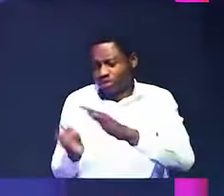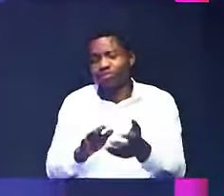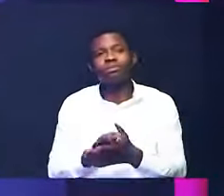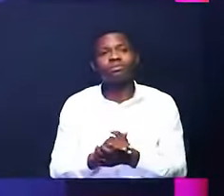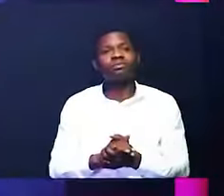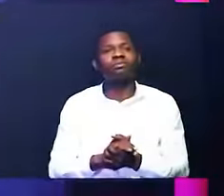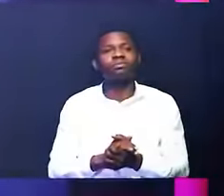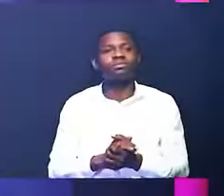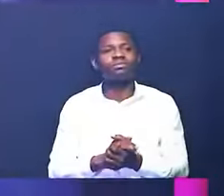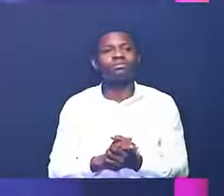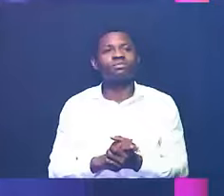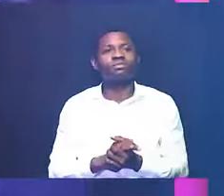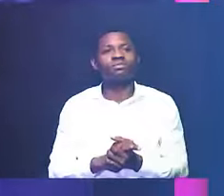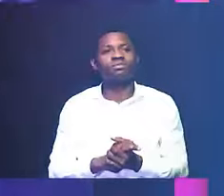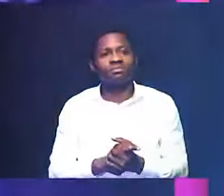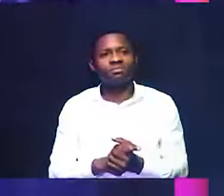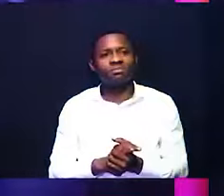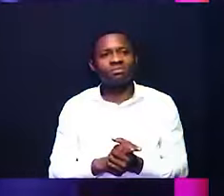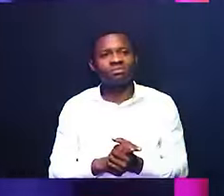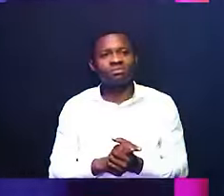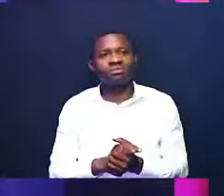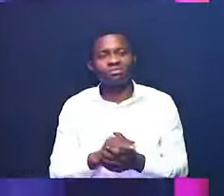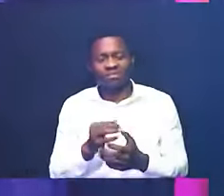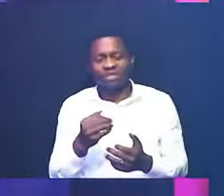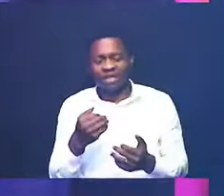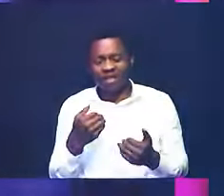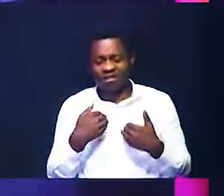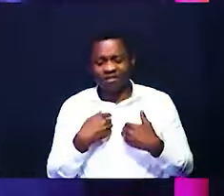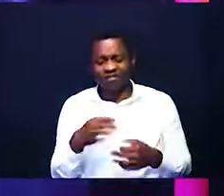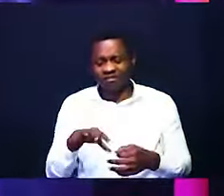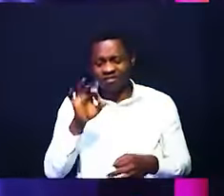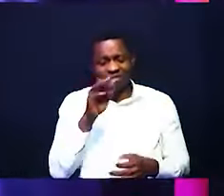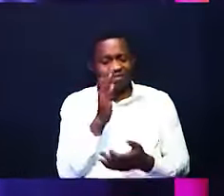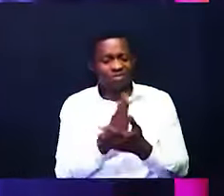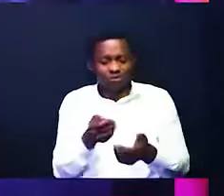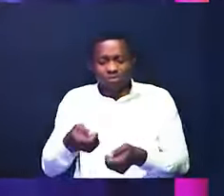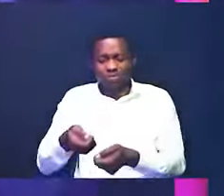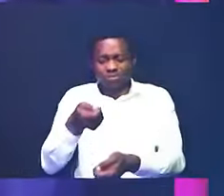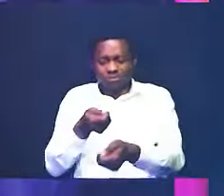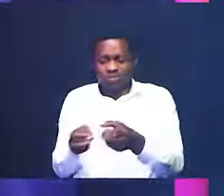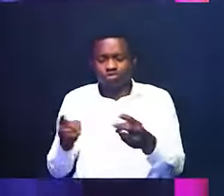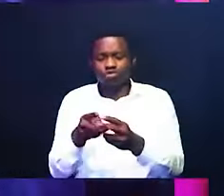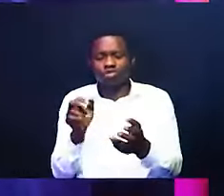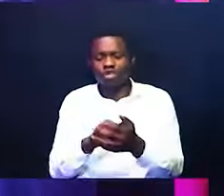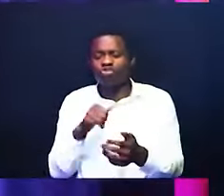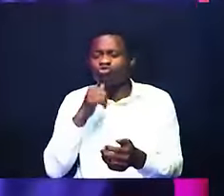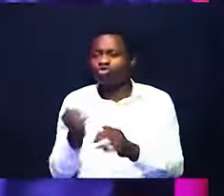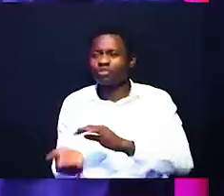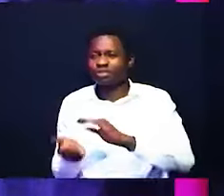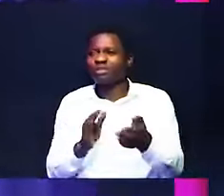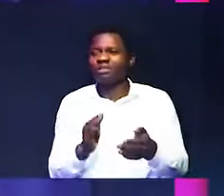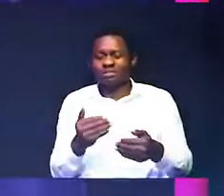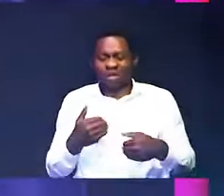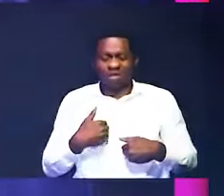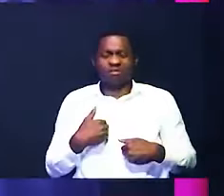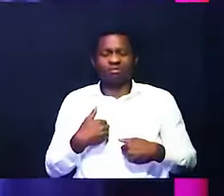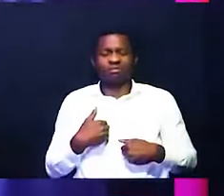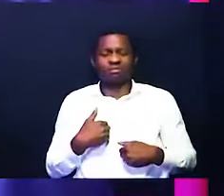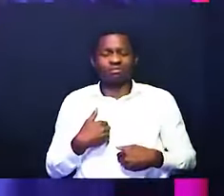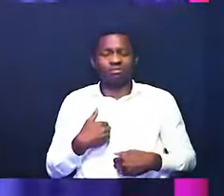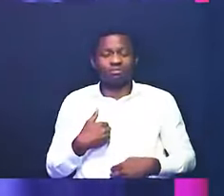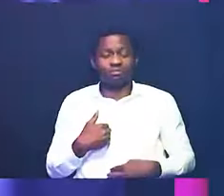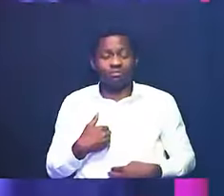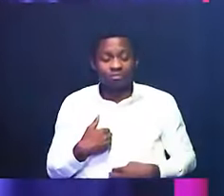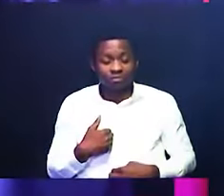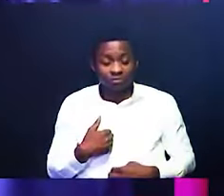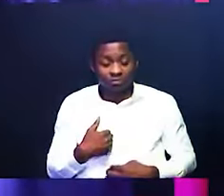found a ransom for him, something to replace his condition, now, so that he doesn't die. Now, menya ajidiye edi amano ni ebetu